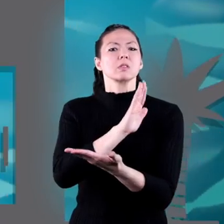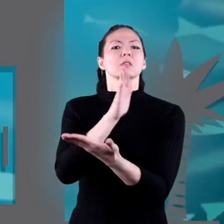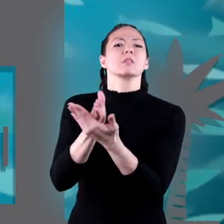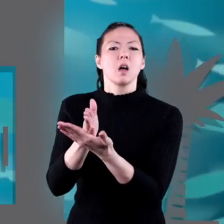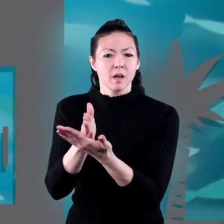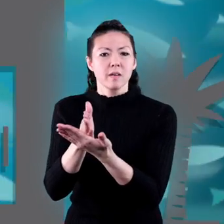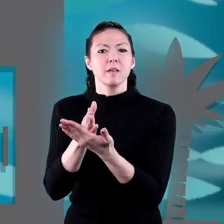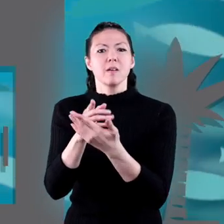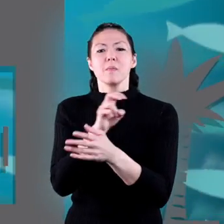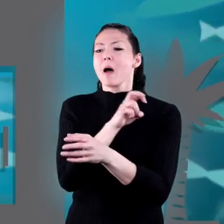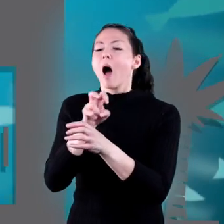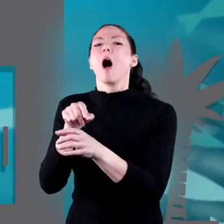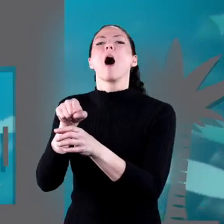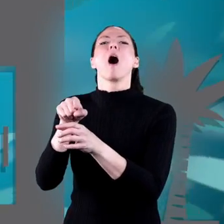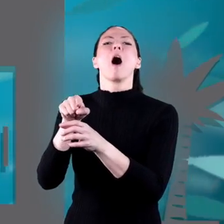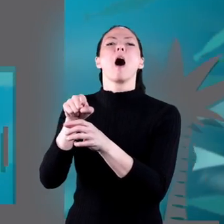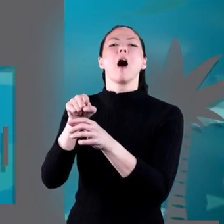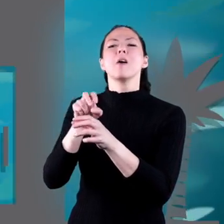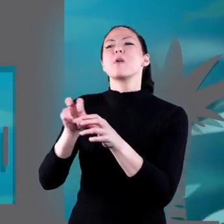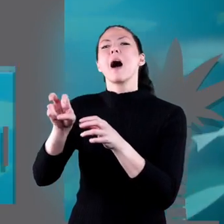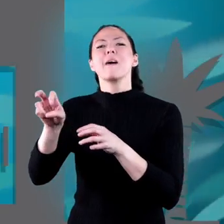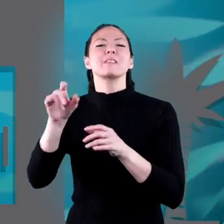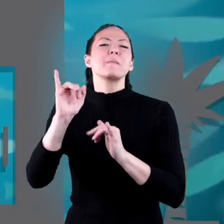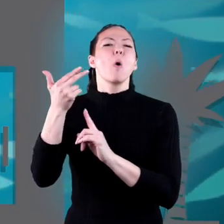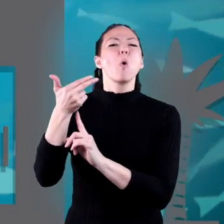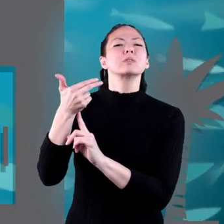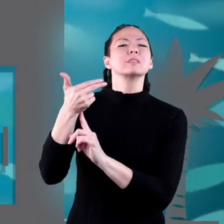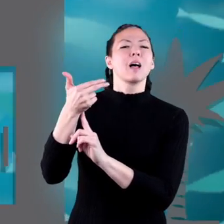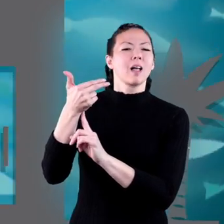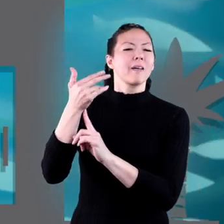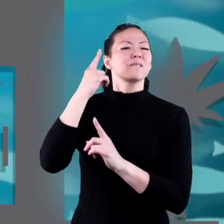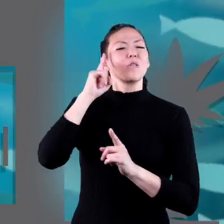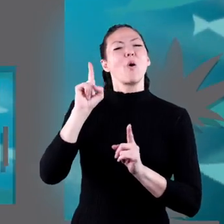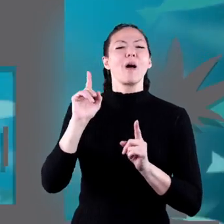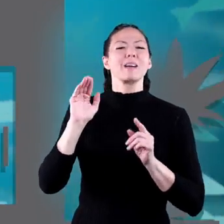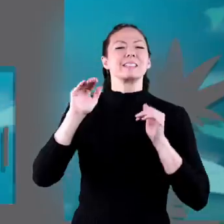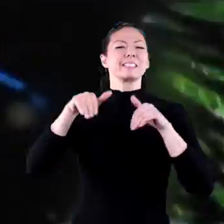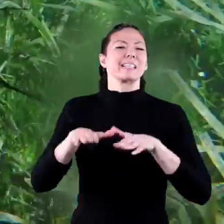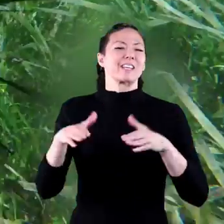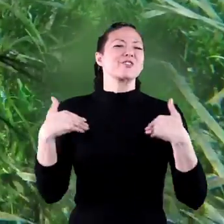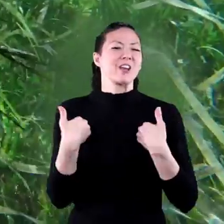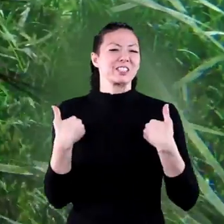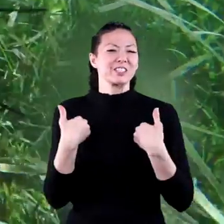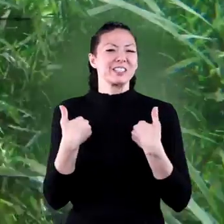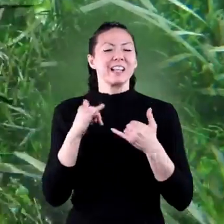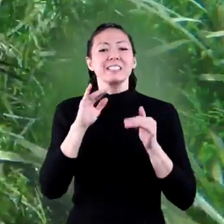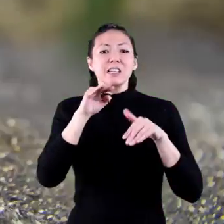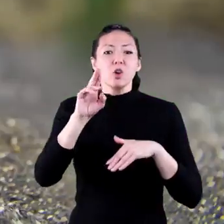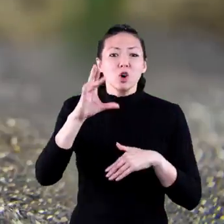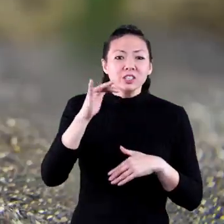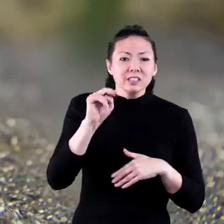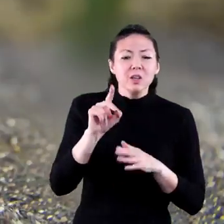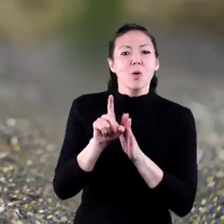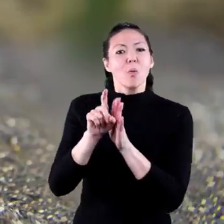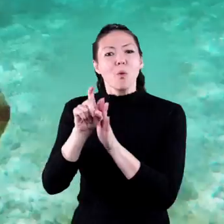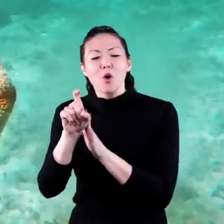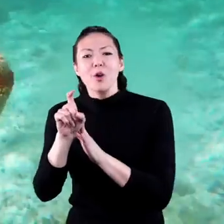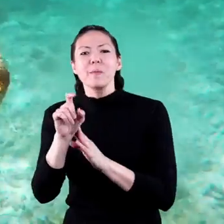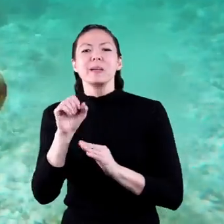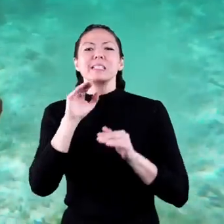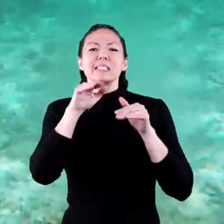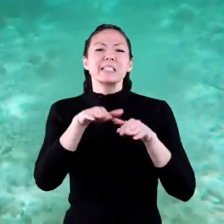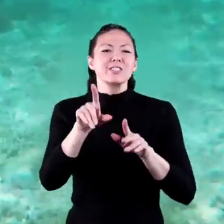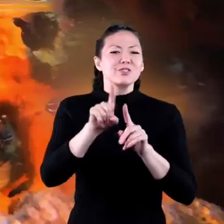they travel from place to place, kind of like hotels for sea creatures. Sea urchins, worms,